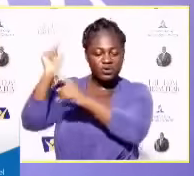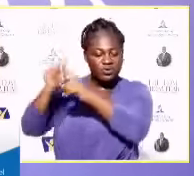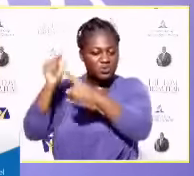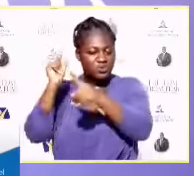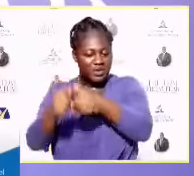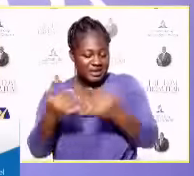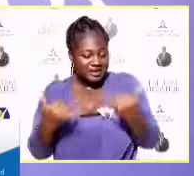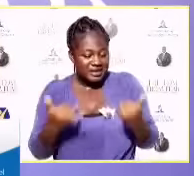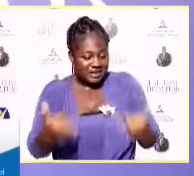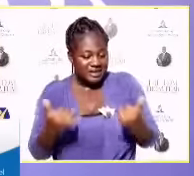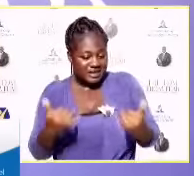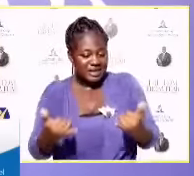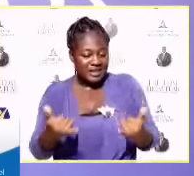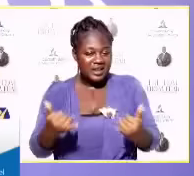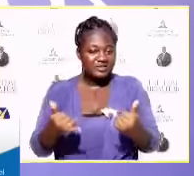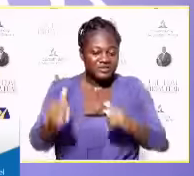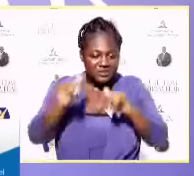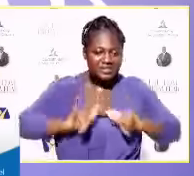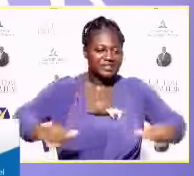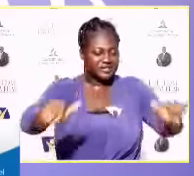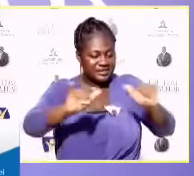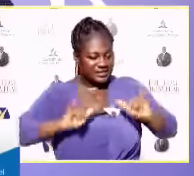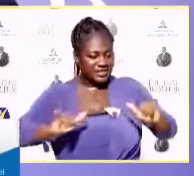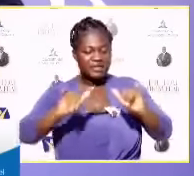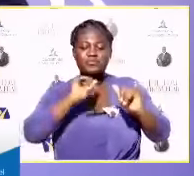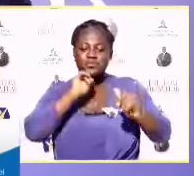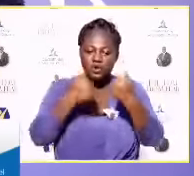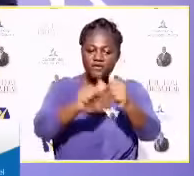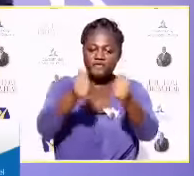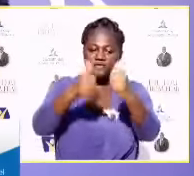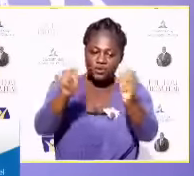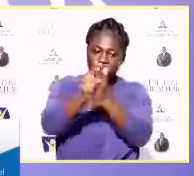Now, people are living lawlessly.